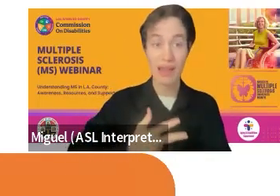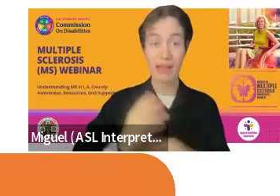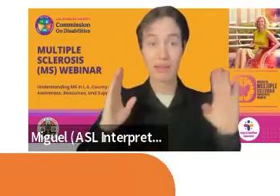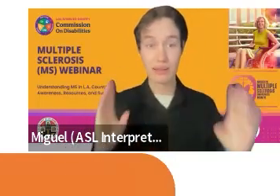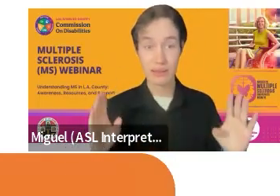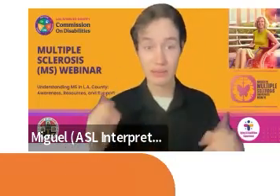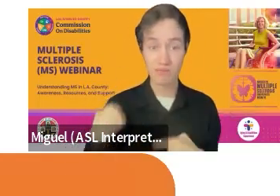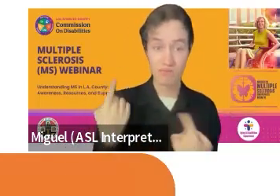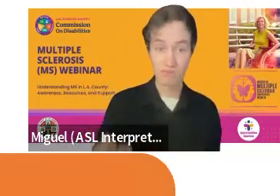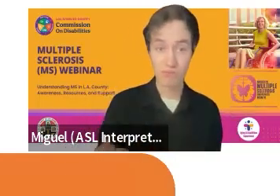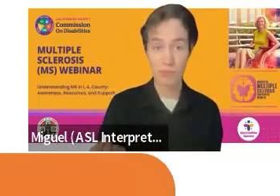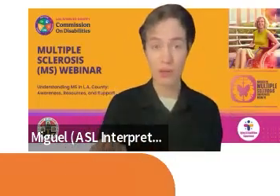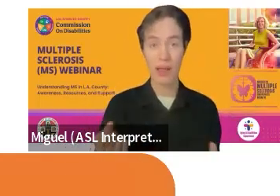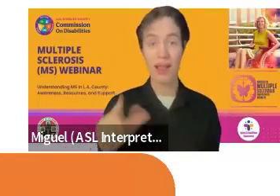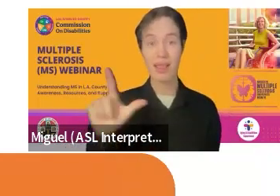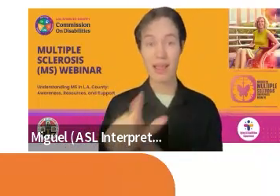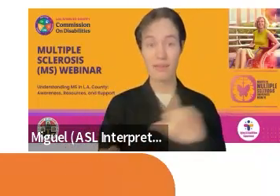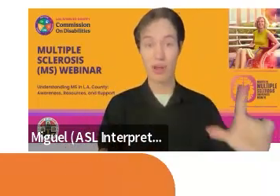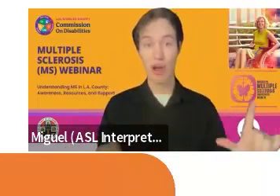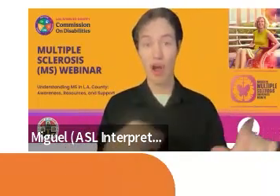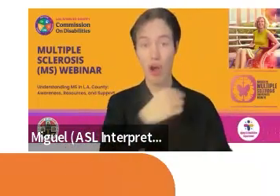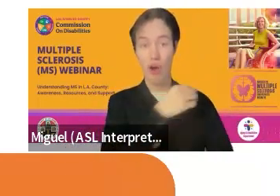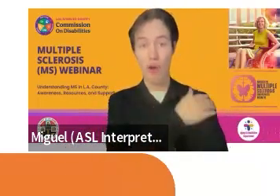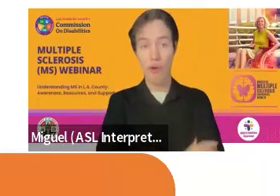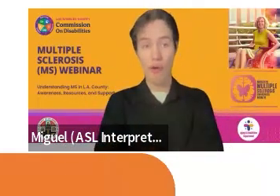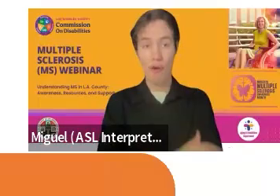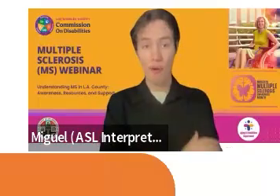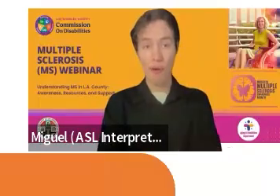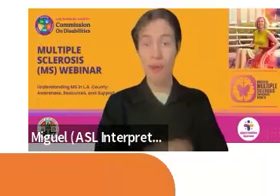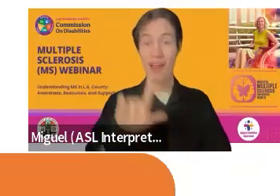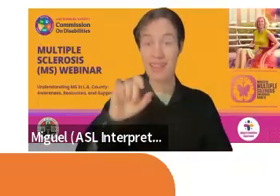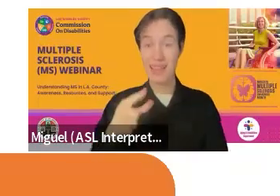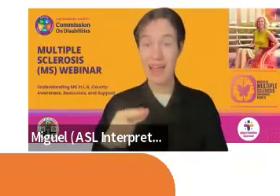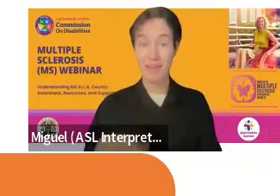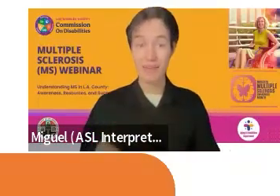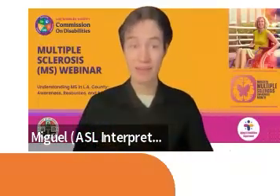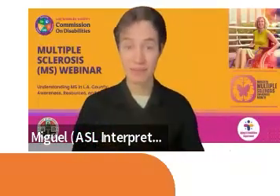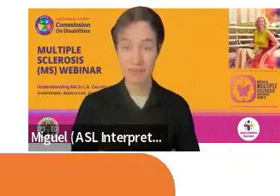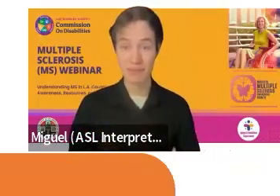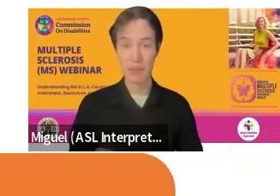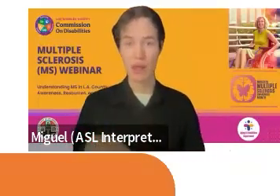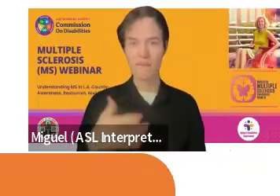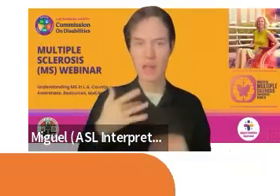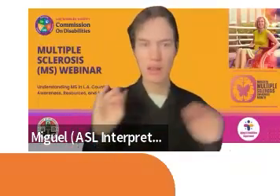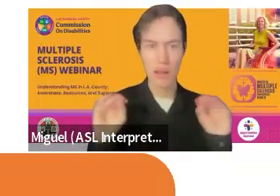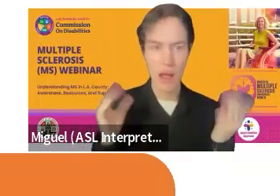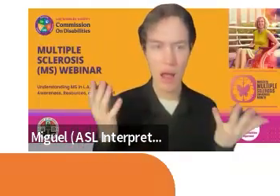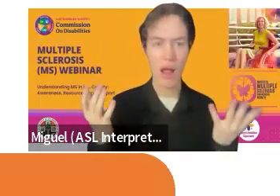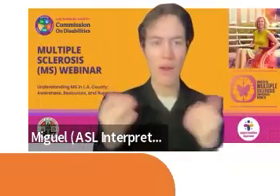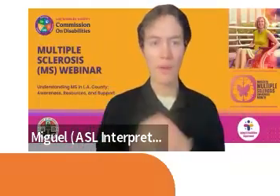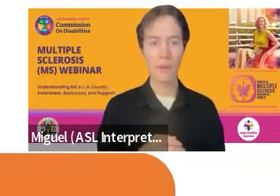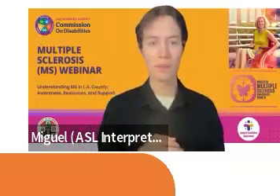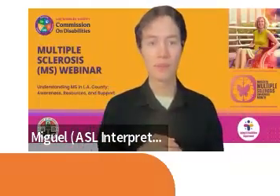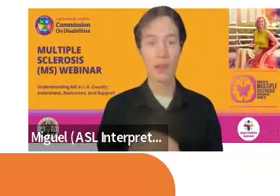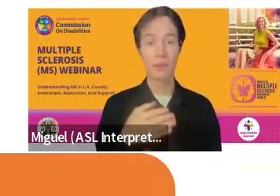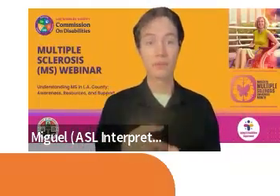weakness since age 18. This included left leg weakness when walking and when working out in the gym. This